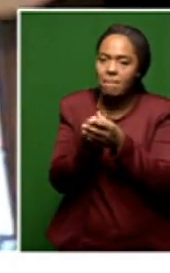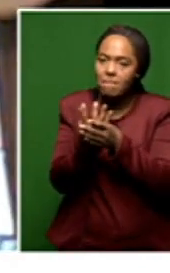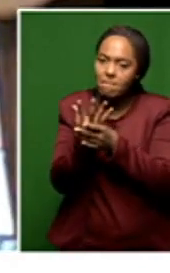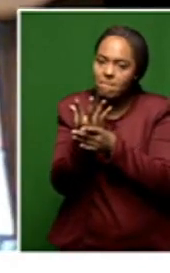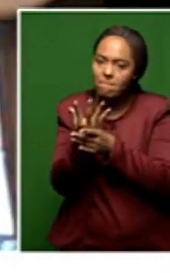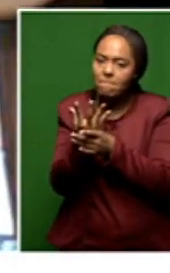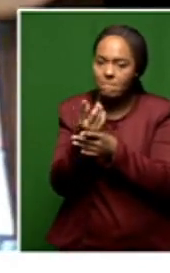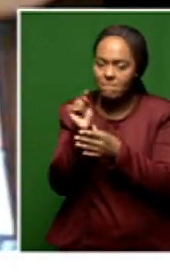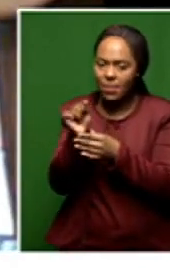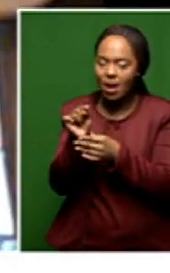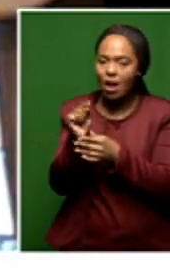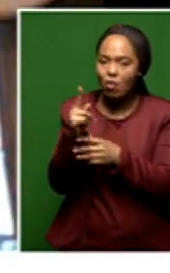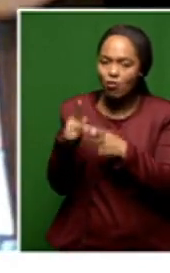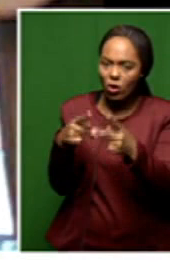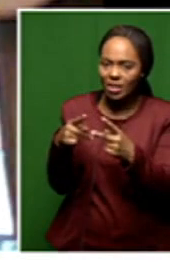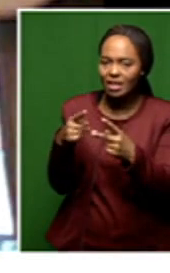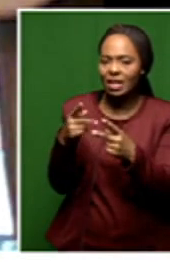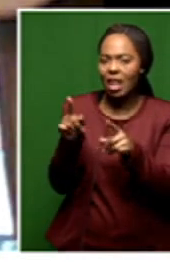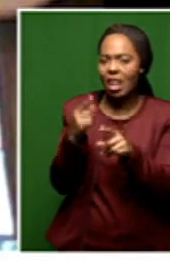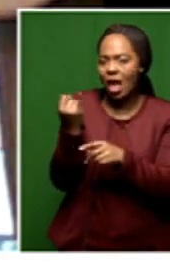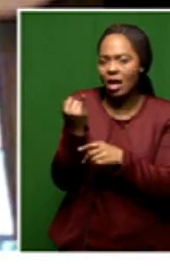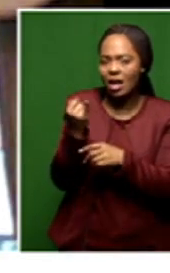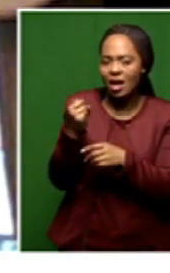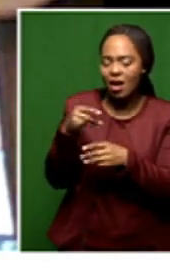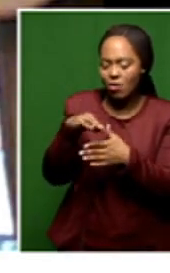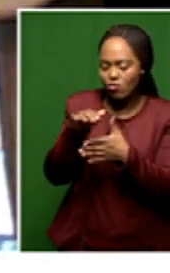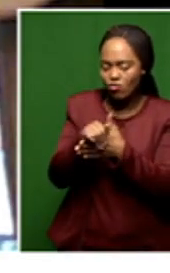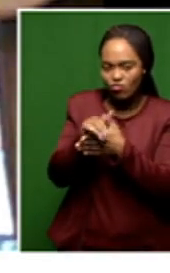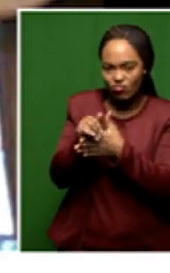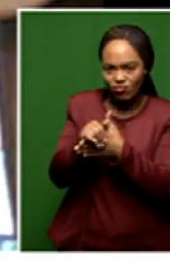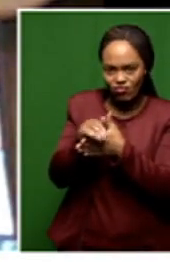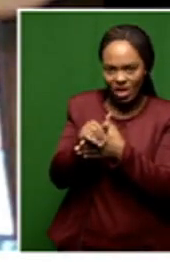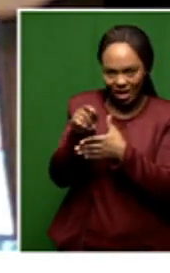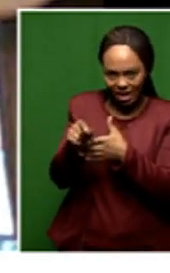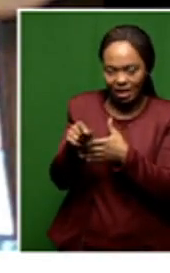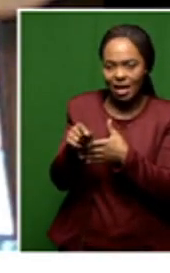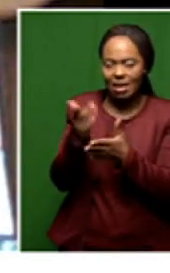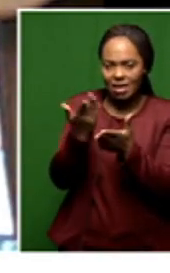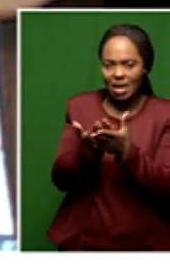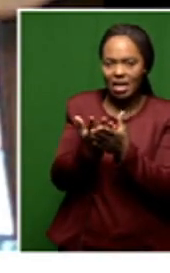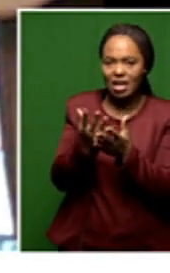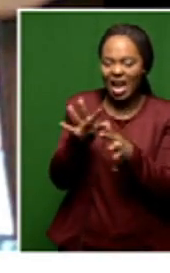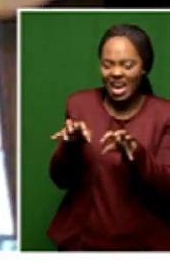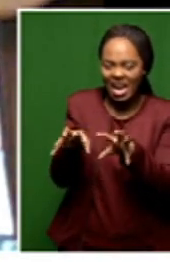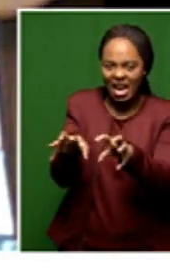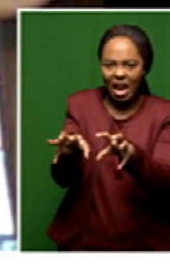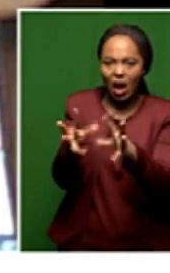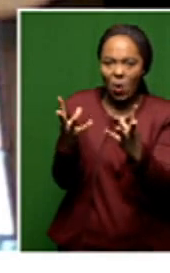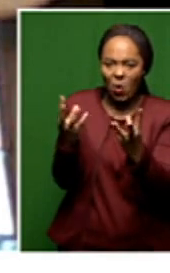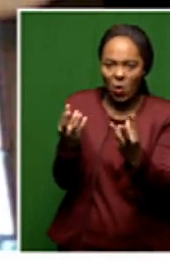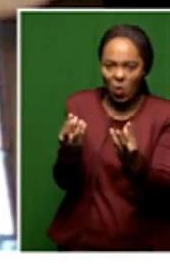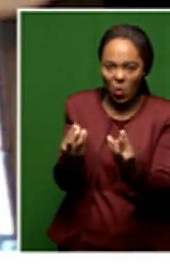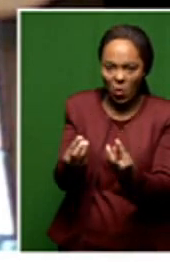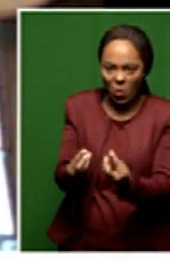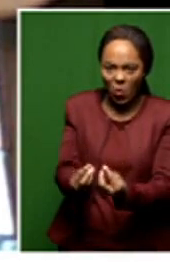highly processed fertilizers, for example, they've been reduced down to the bare basics. And it's the same thing with processed foods. They've